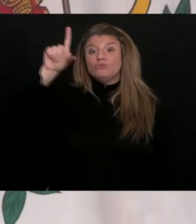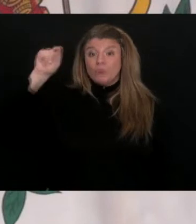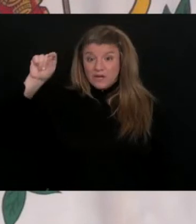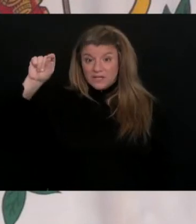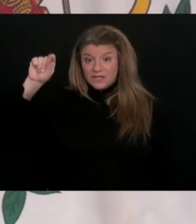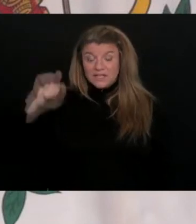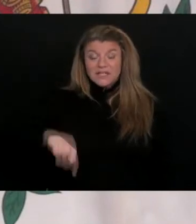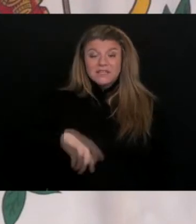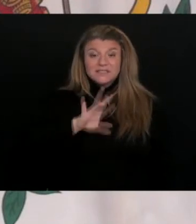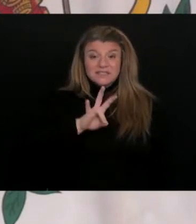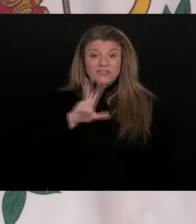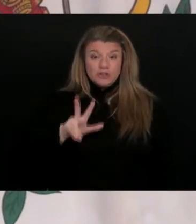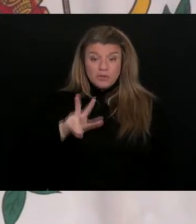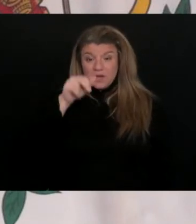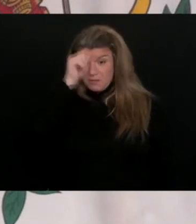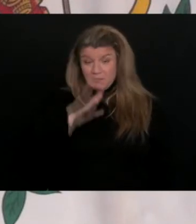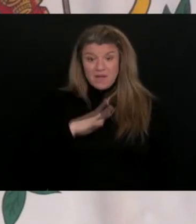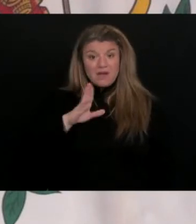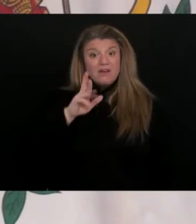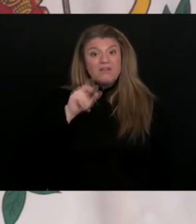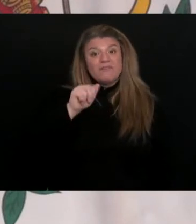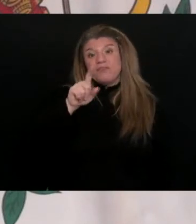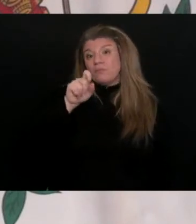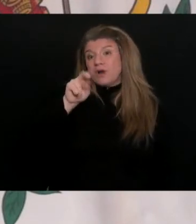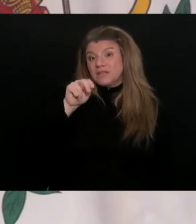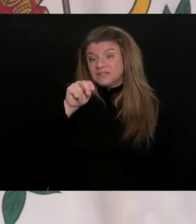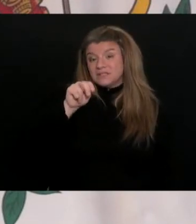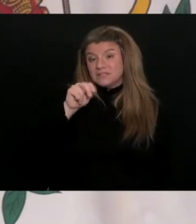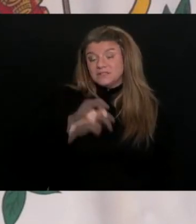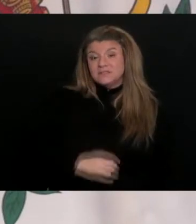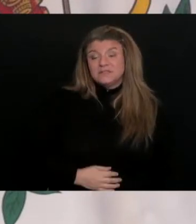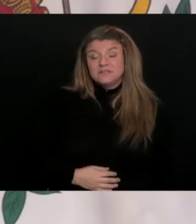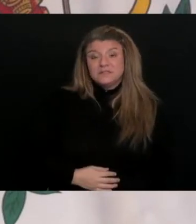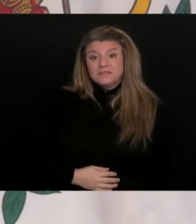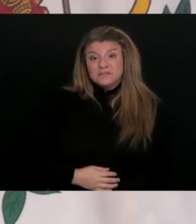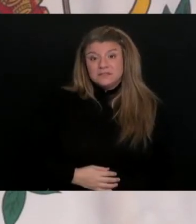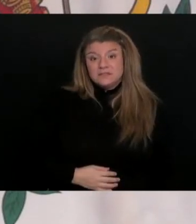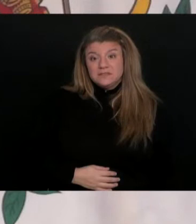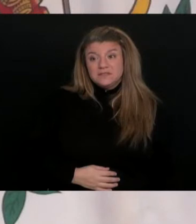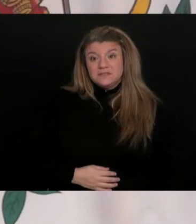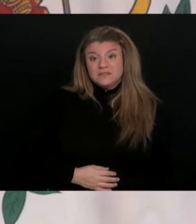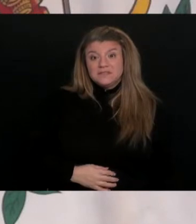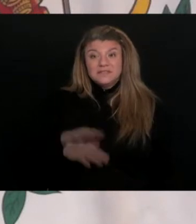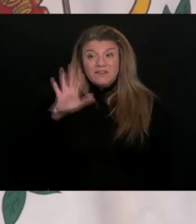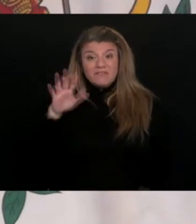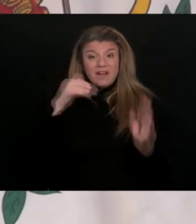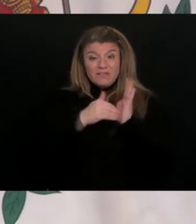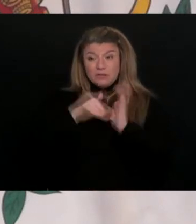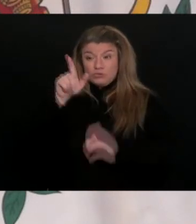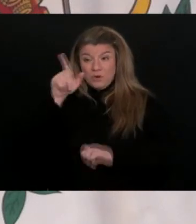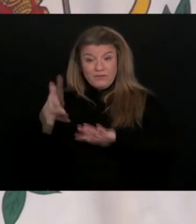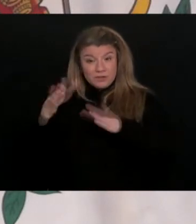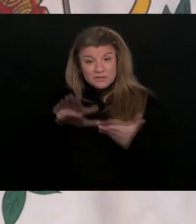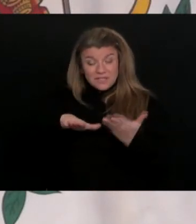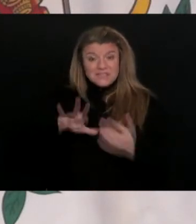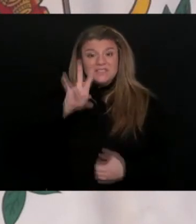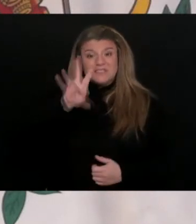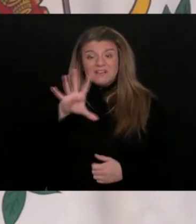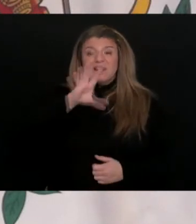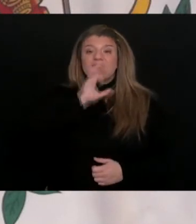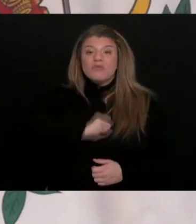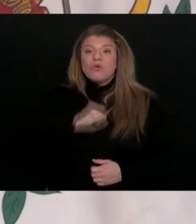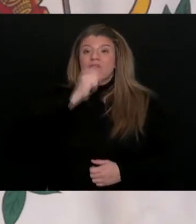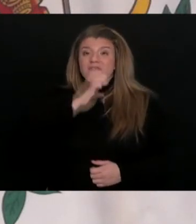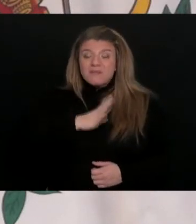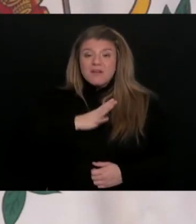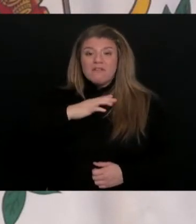death, a 73-year-old male from Braxton County. And the 5,021st death in West Virginia is a 75-year-old female from